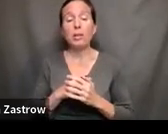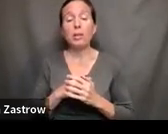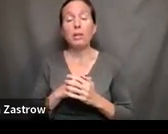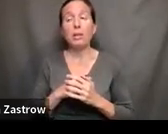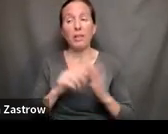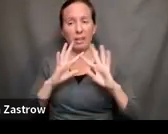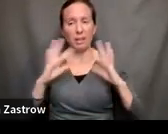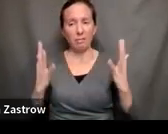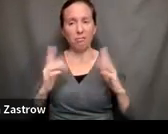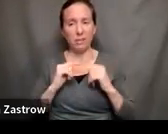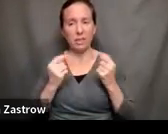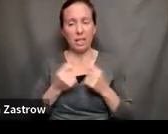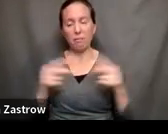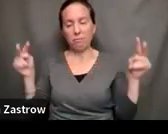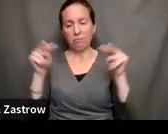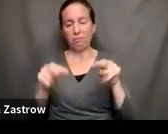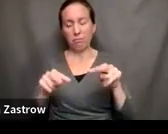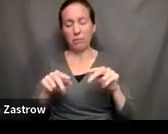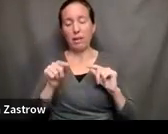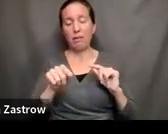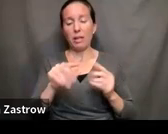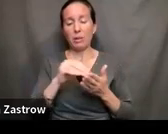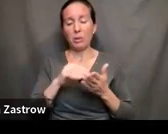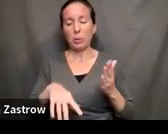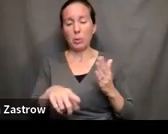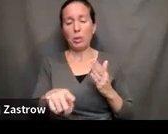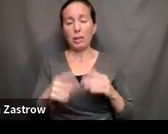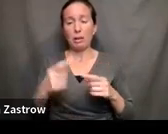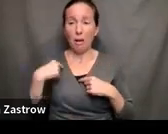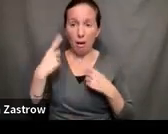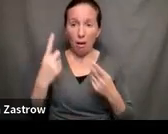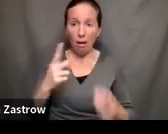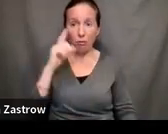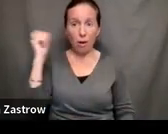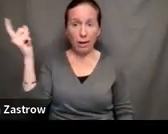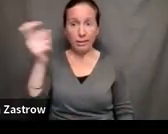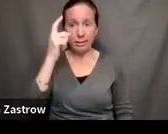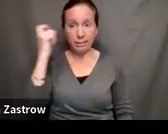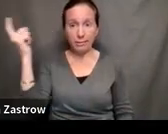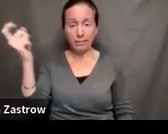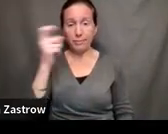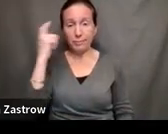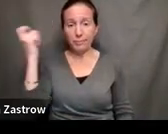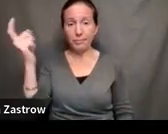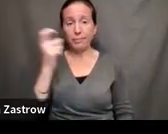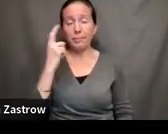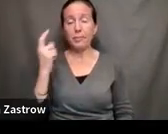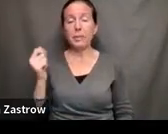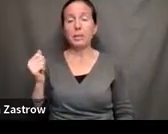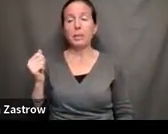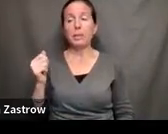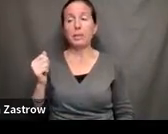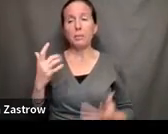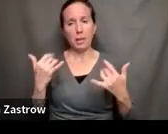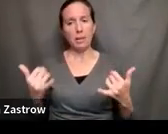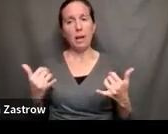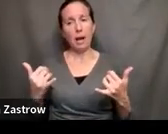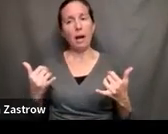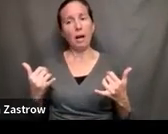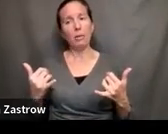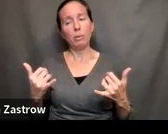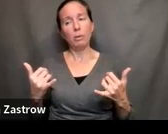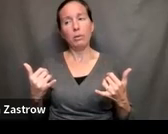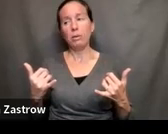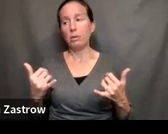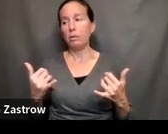they were a student that used to run around the classroom mm-hmm. and they are now at a place where